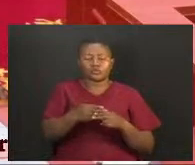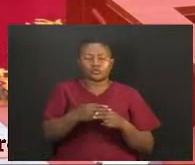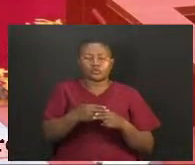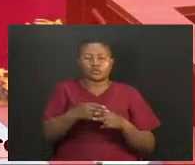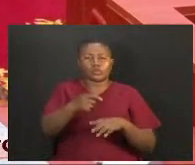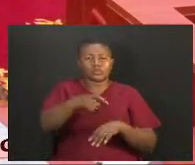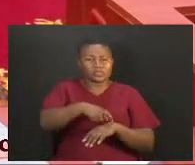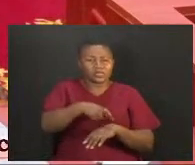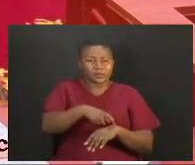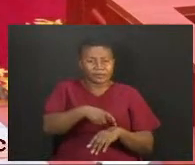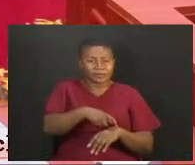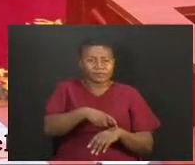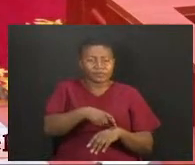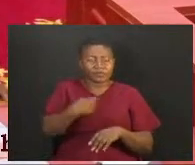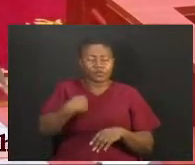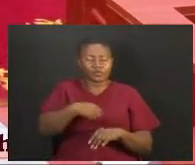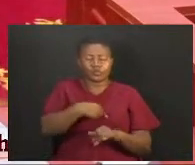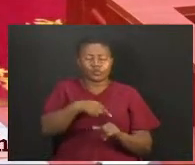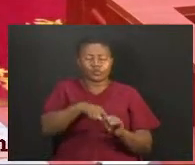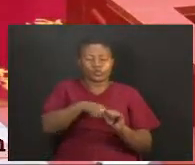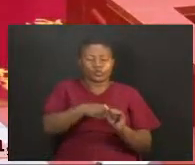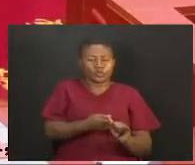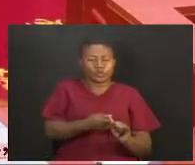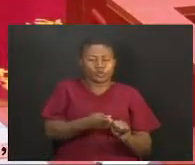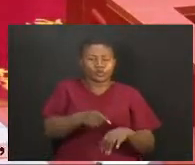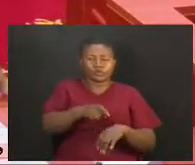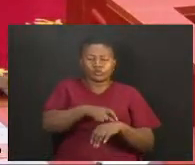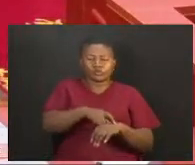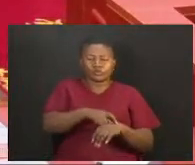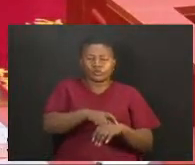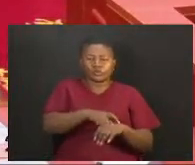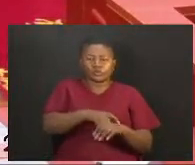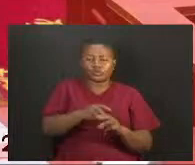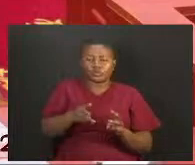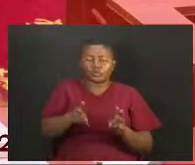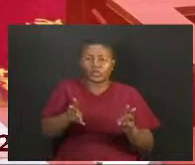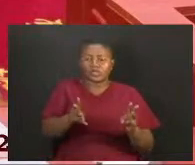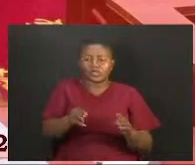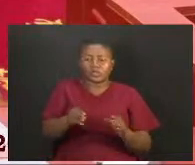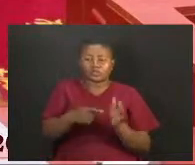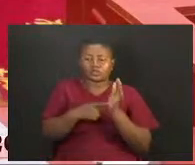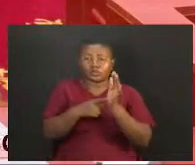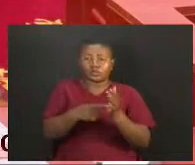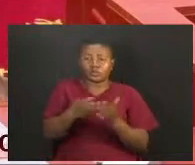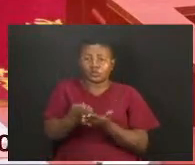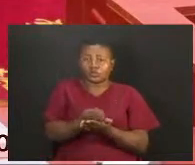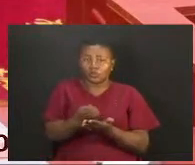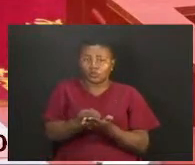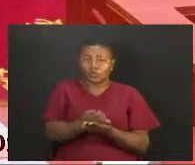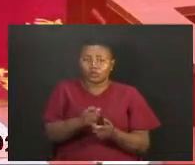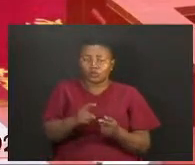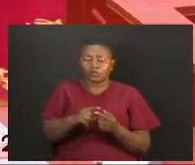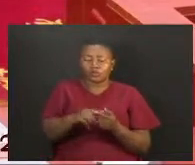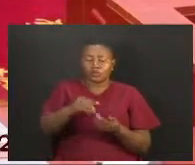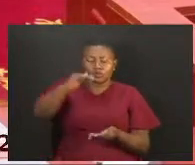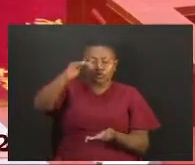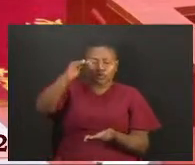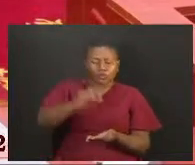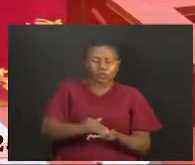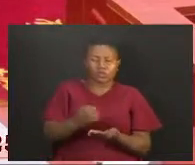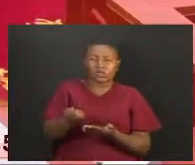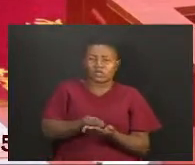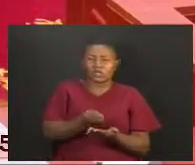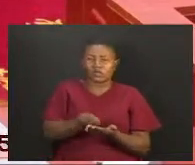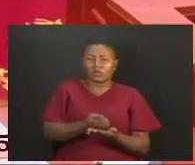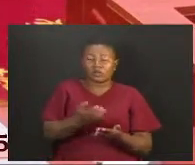Mr. Speaker, we are implementing a form of shock therapy to the economy by making significant spending cuts this year, thereby